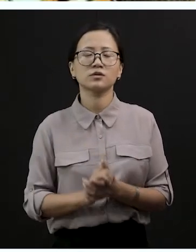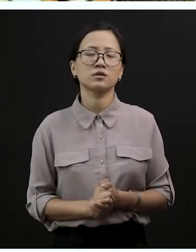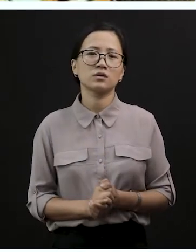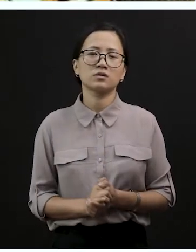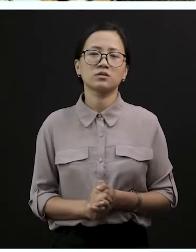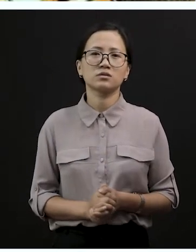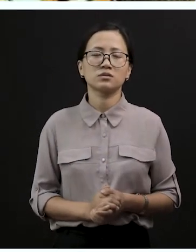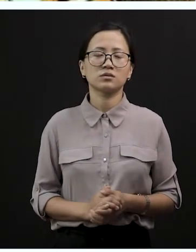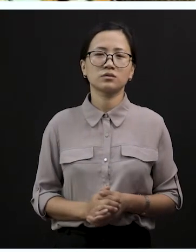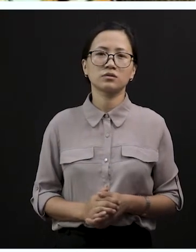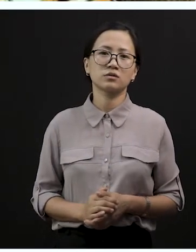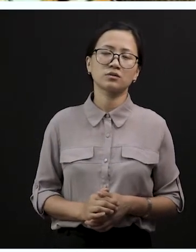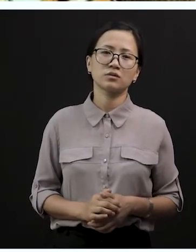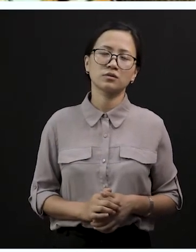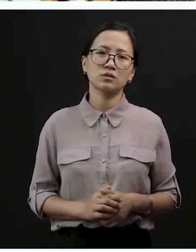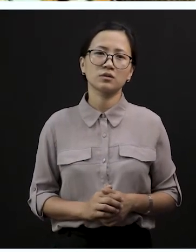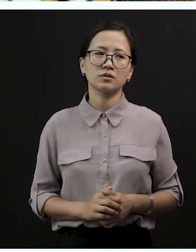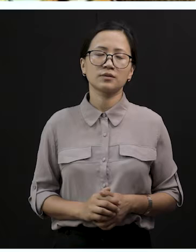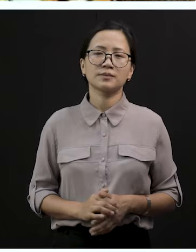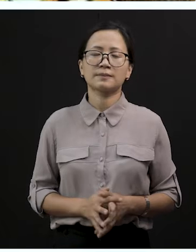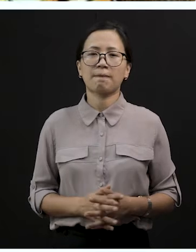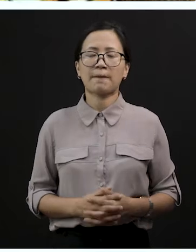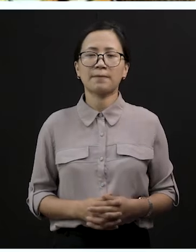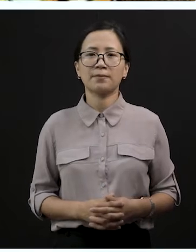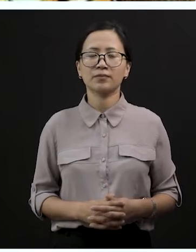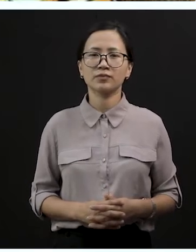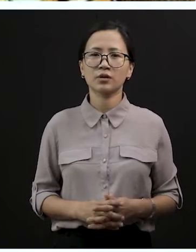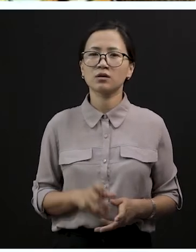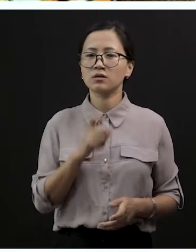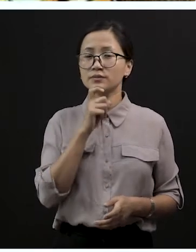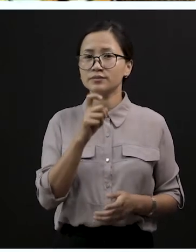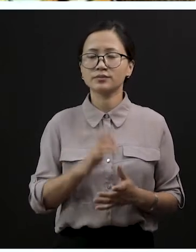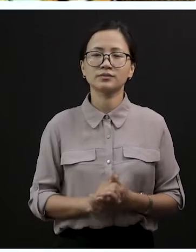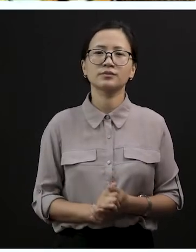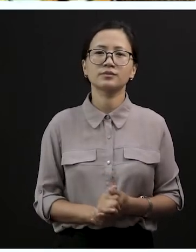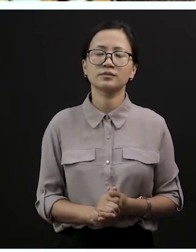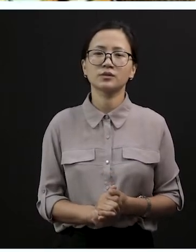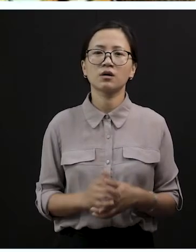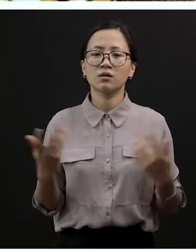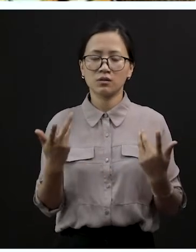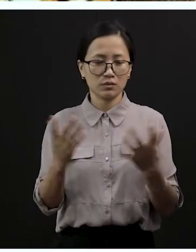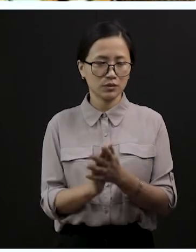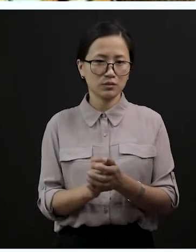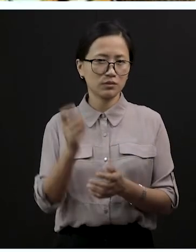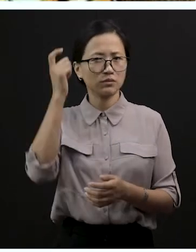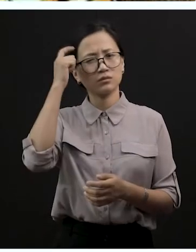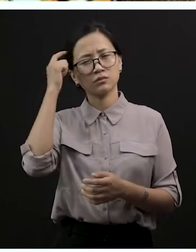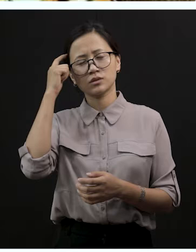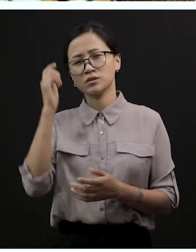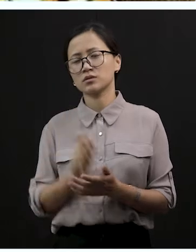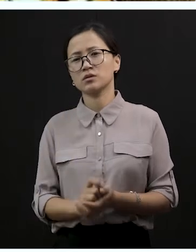trick, right? So the owner is also playing the same trick on Lima, okay? So the owner asks the stick, "How many times do you think that I